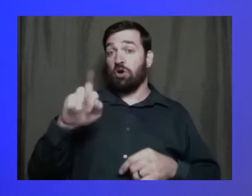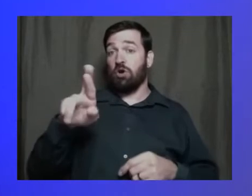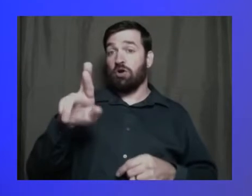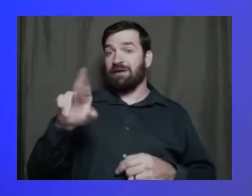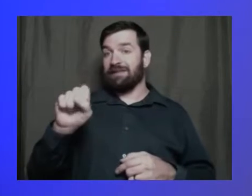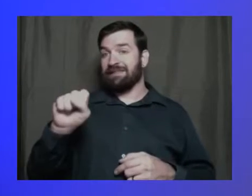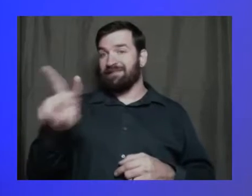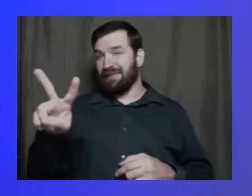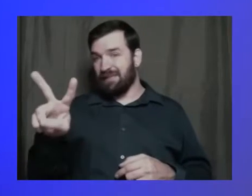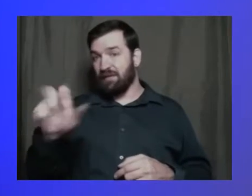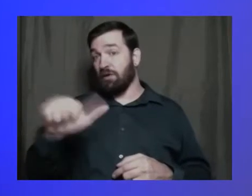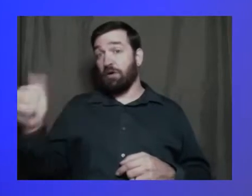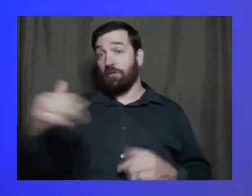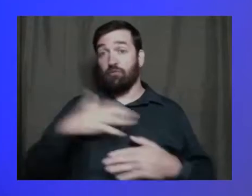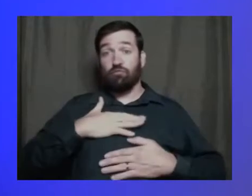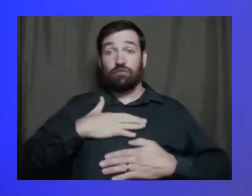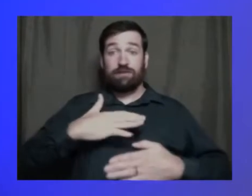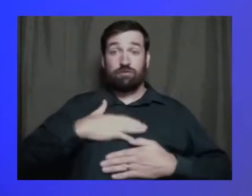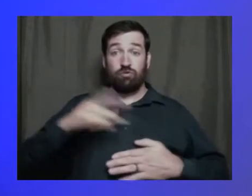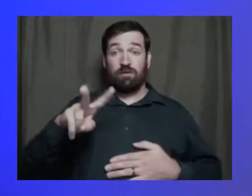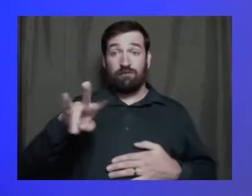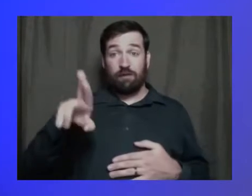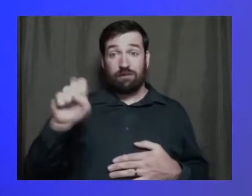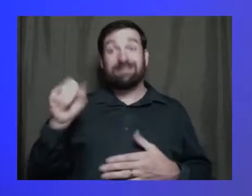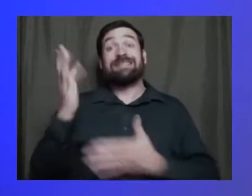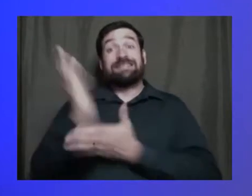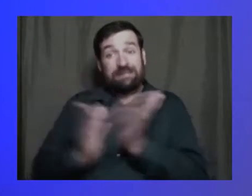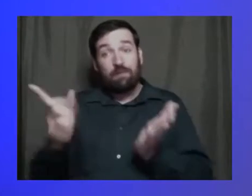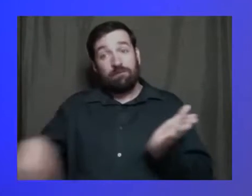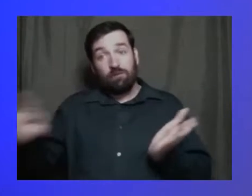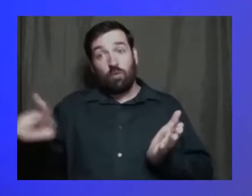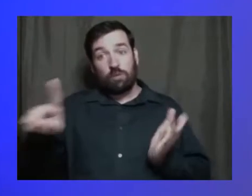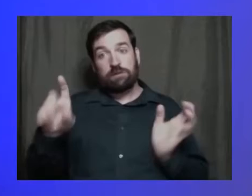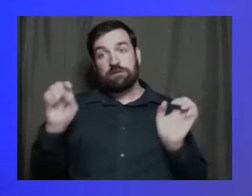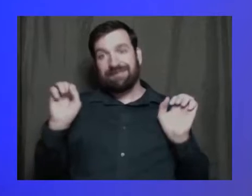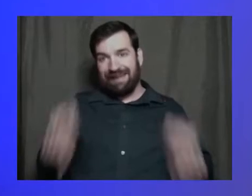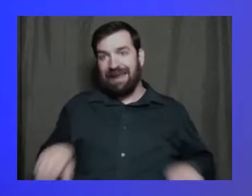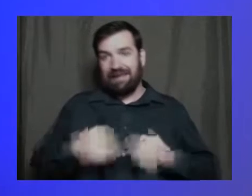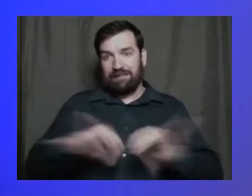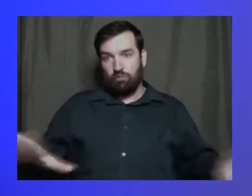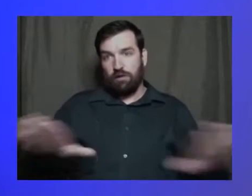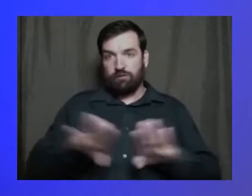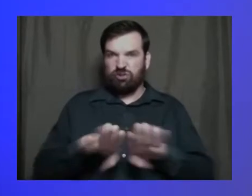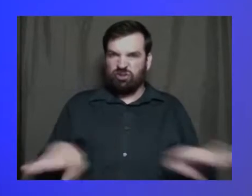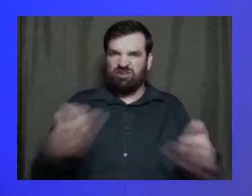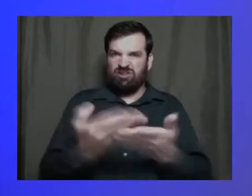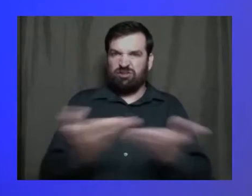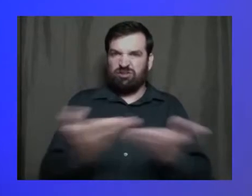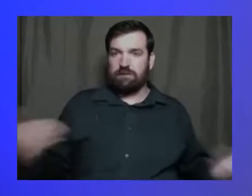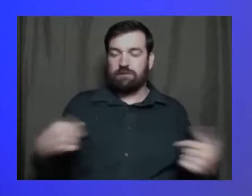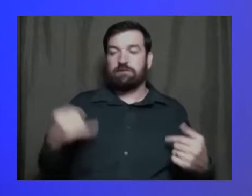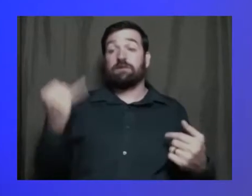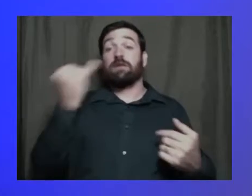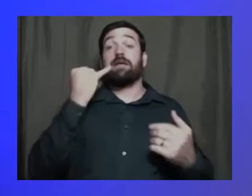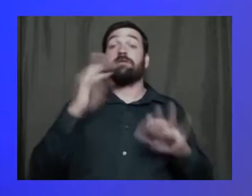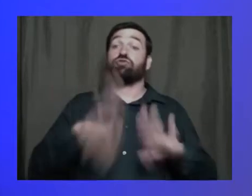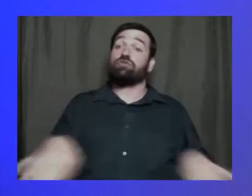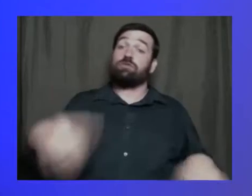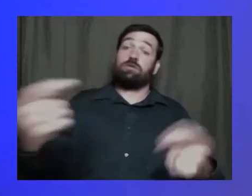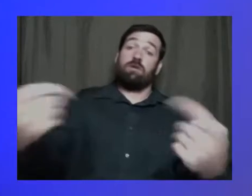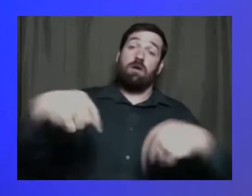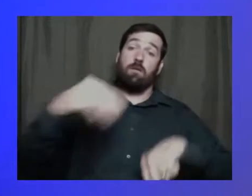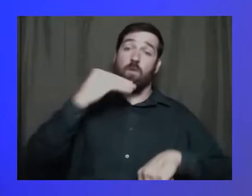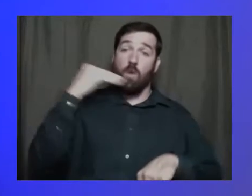definitely seeing, and many of those actually do spread on surfaces. So if you feel more comfortable having your children come home, change clothes as you come